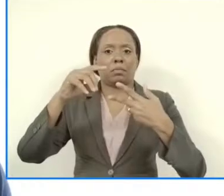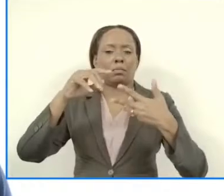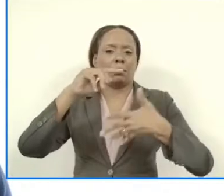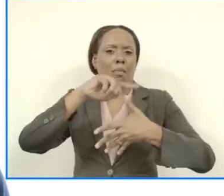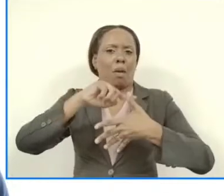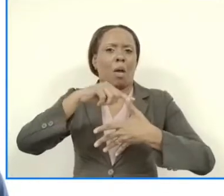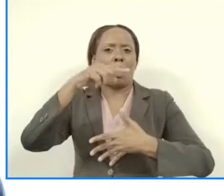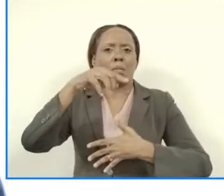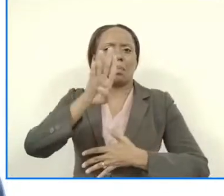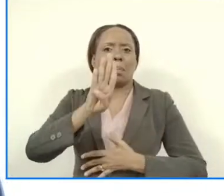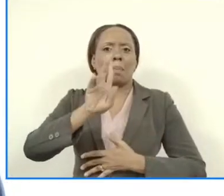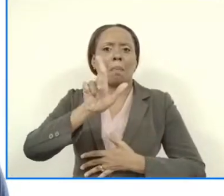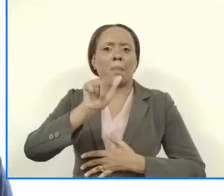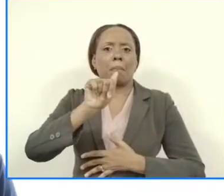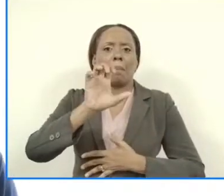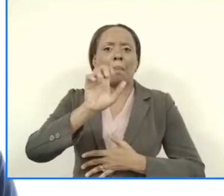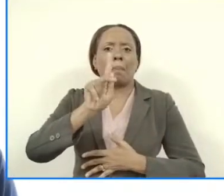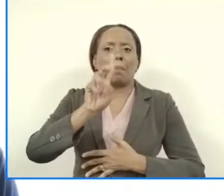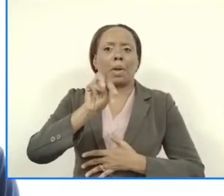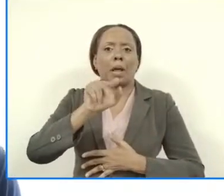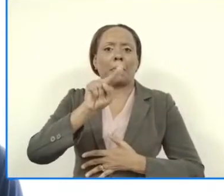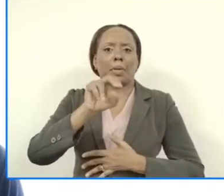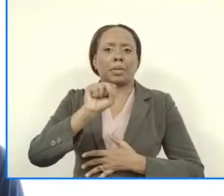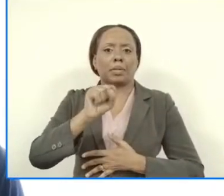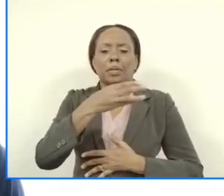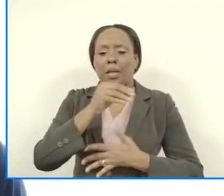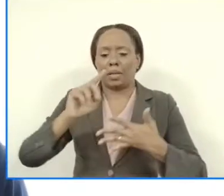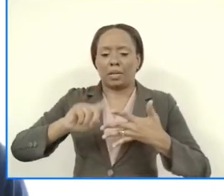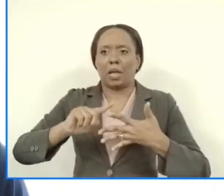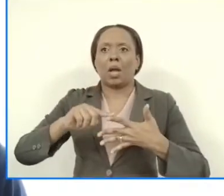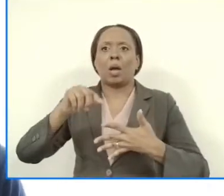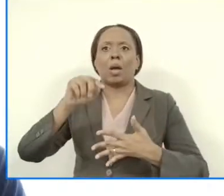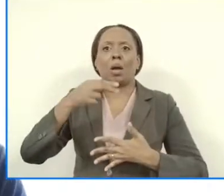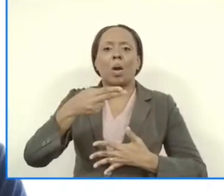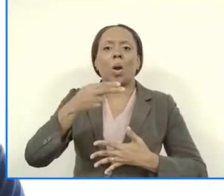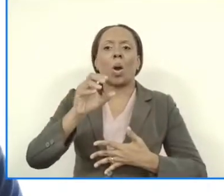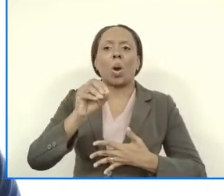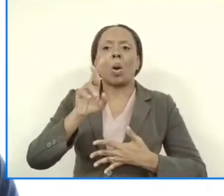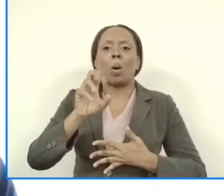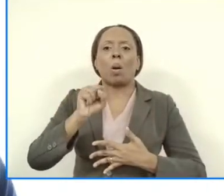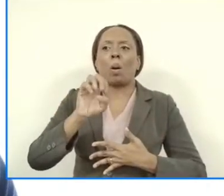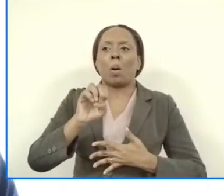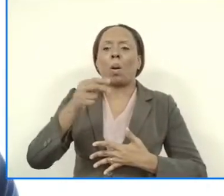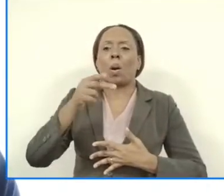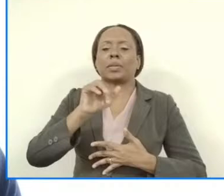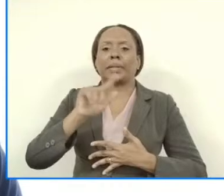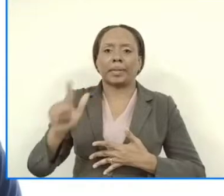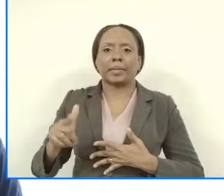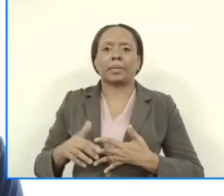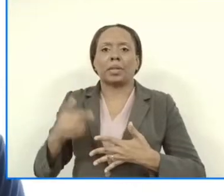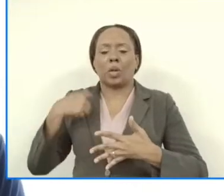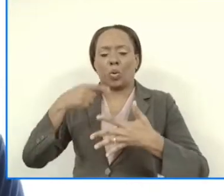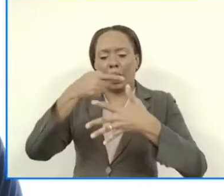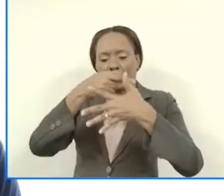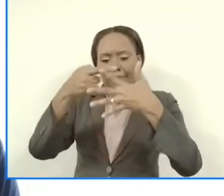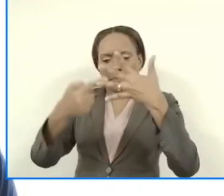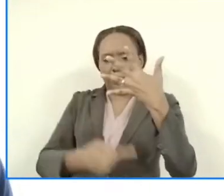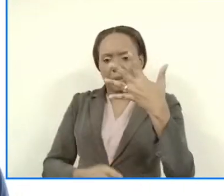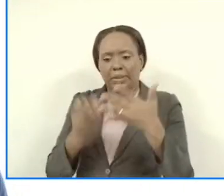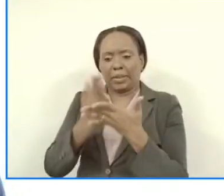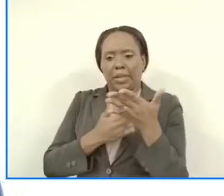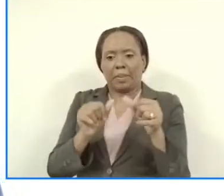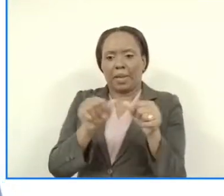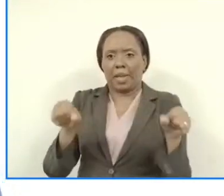And yesterday we actually didn't get to those as we had planned, because as we went down those arteries and those feeders, there